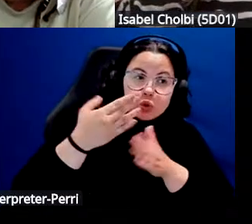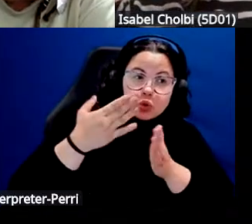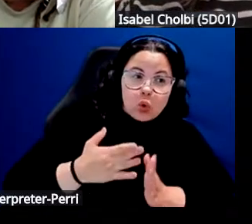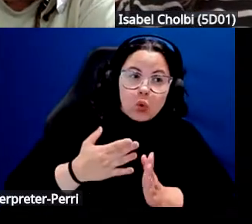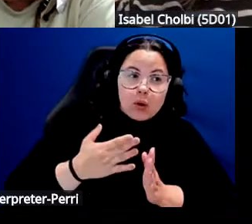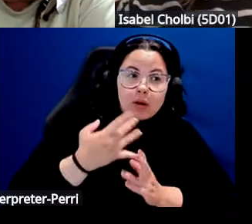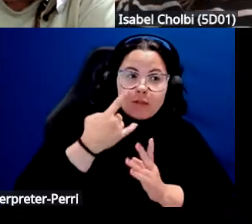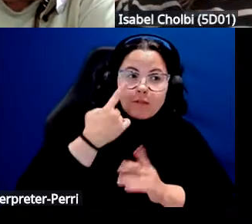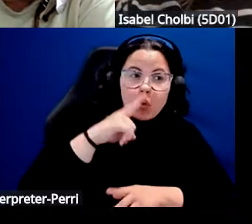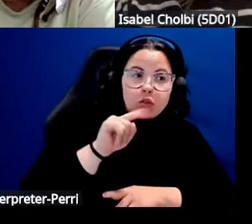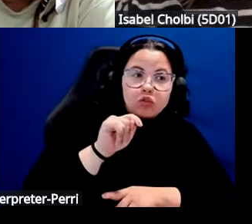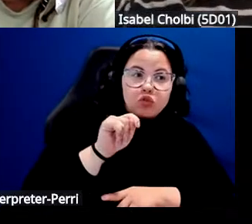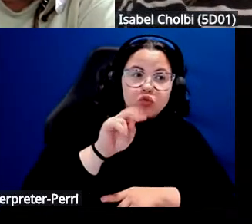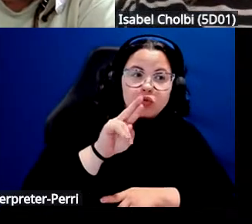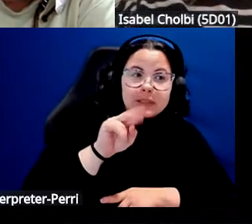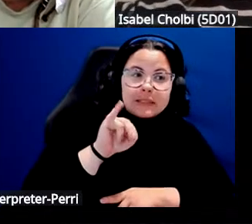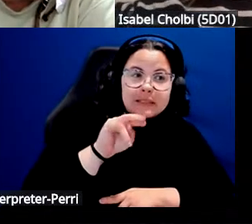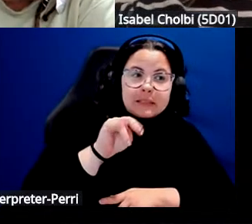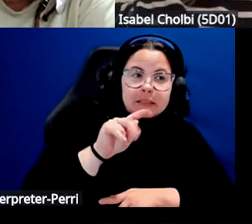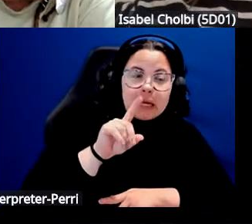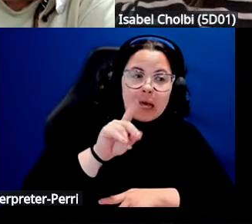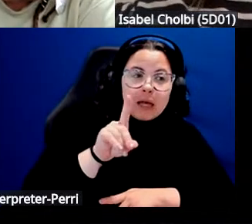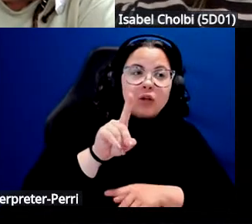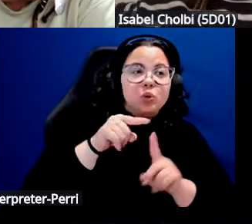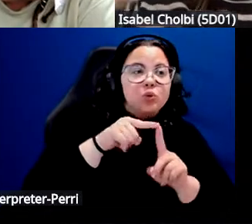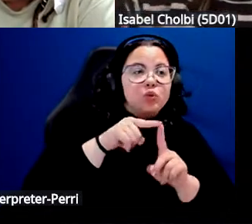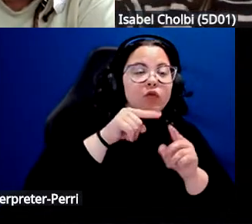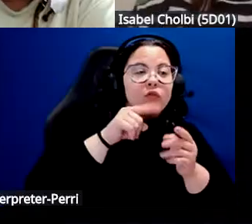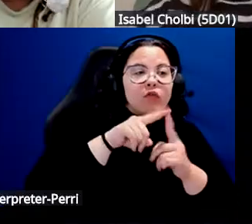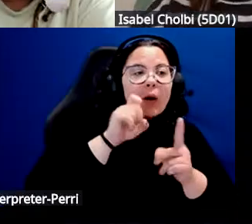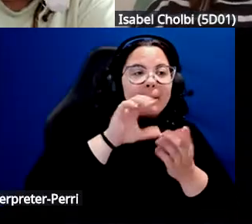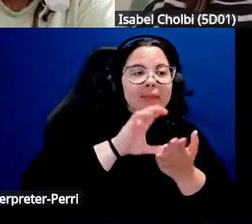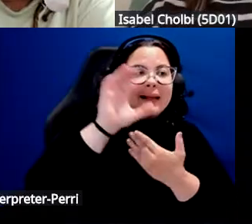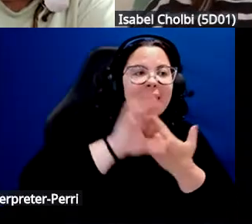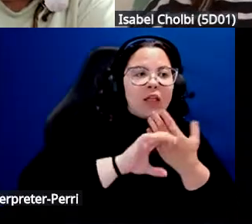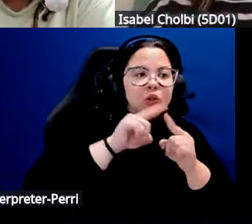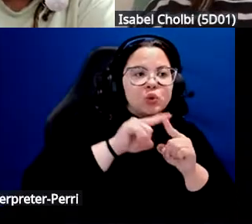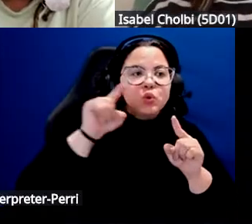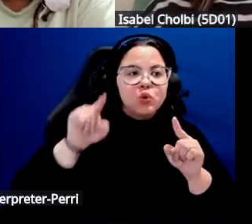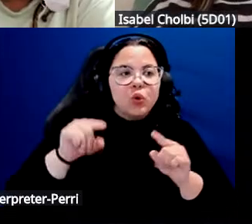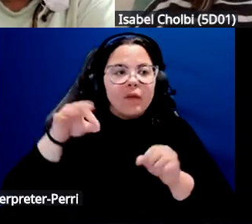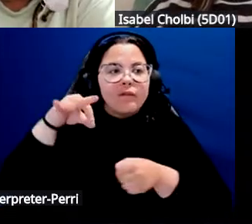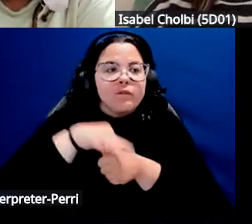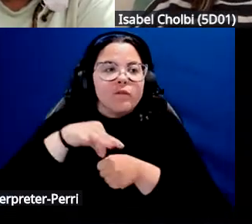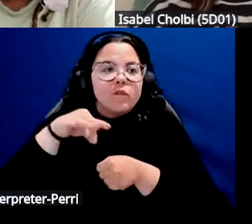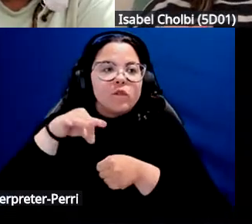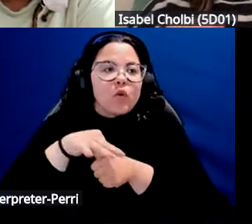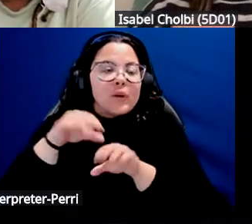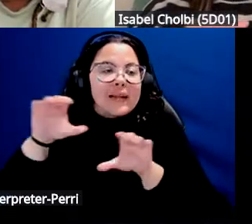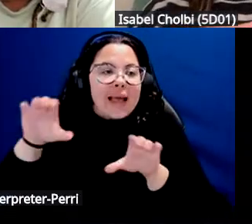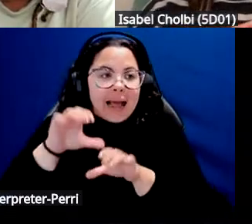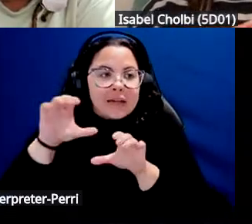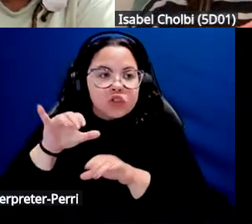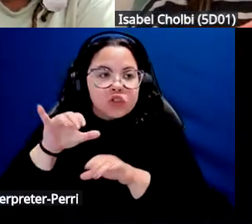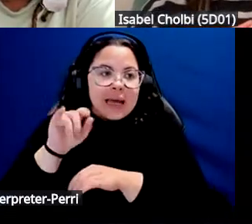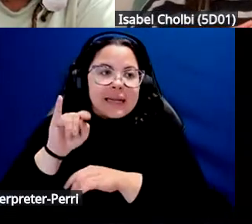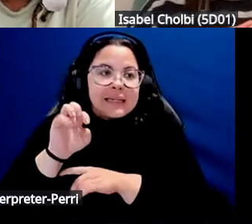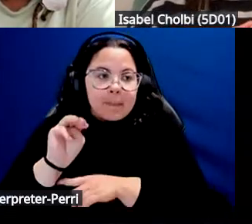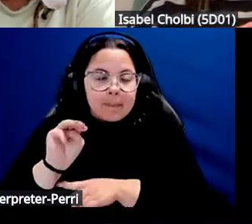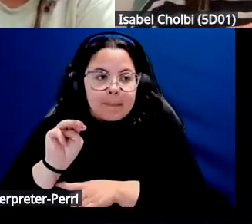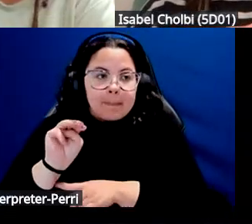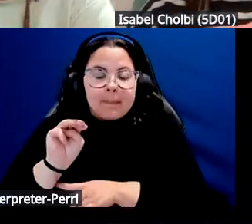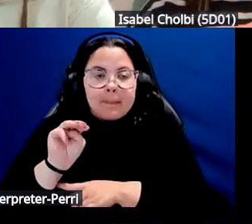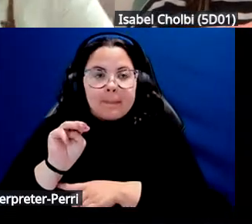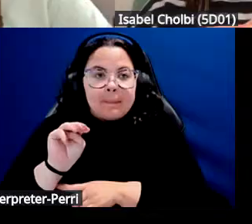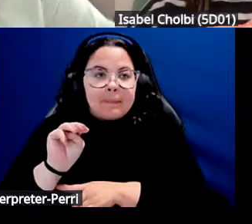Trinidad presentation from the consent calendar to a voting action item. Just